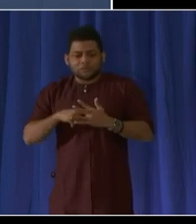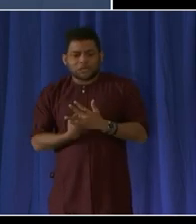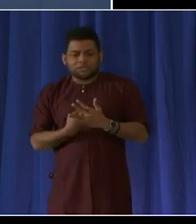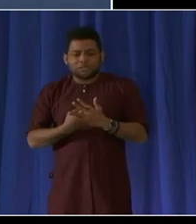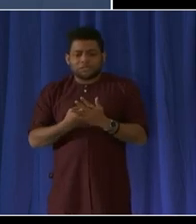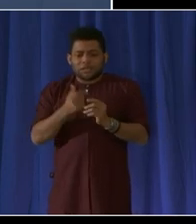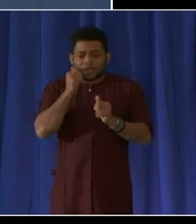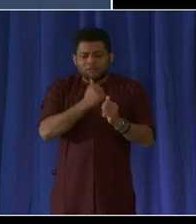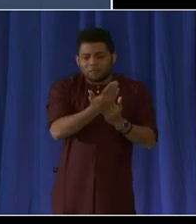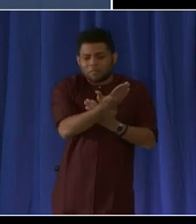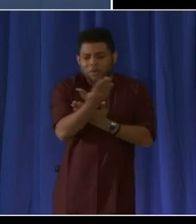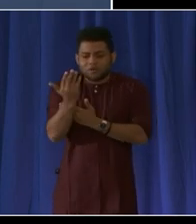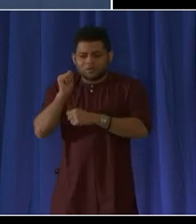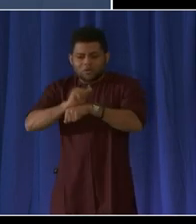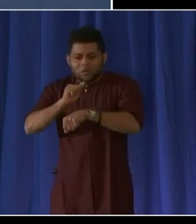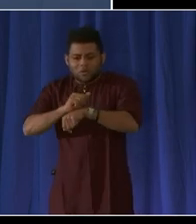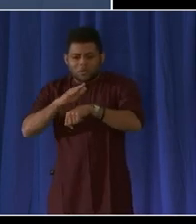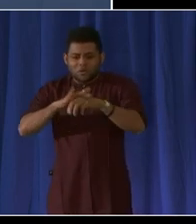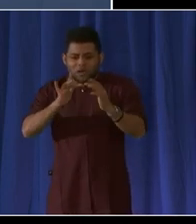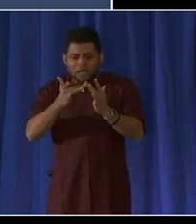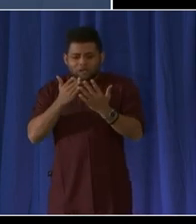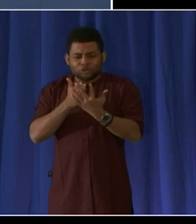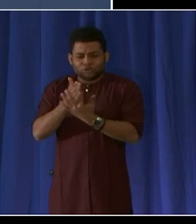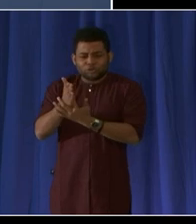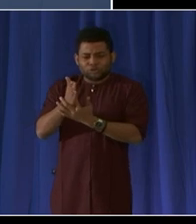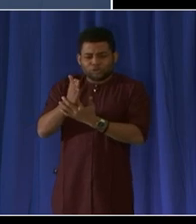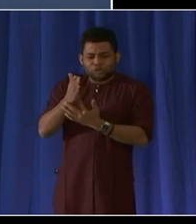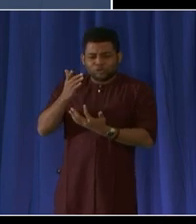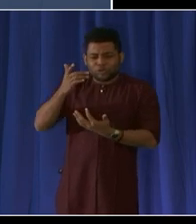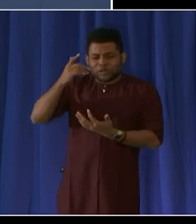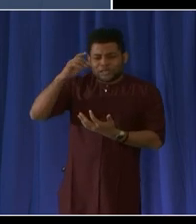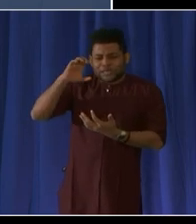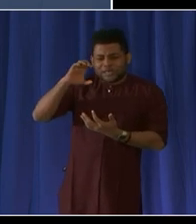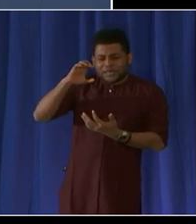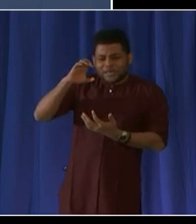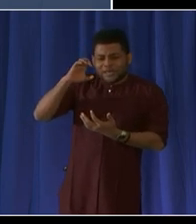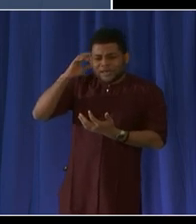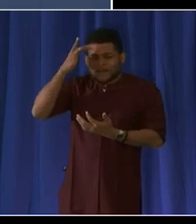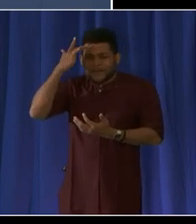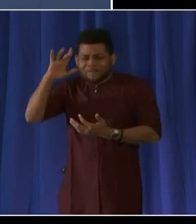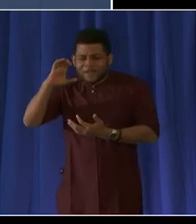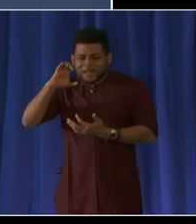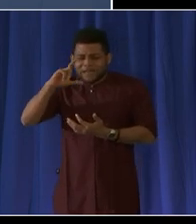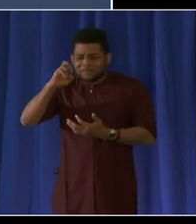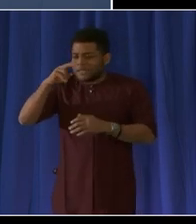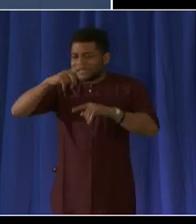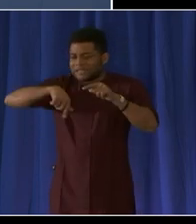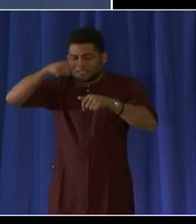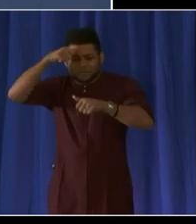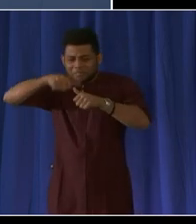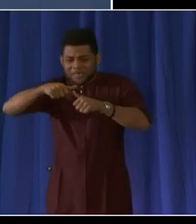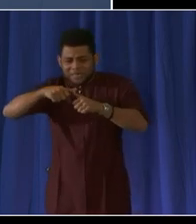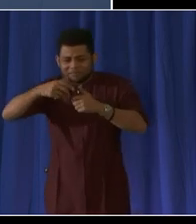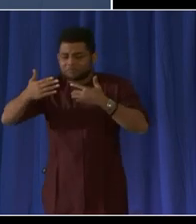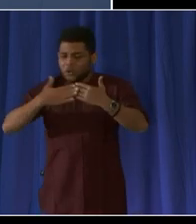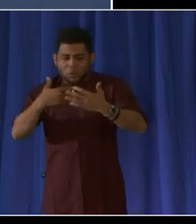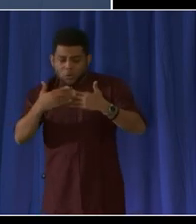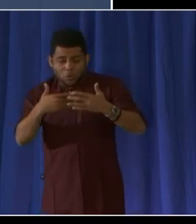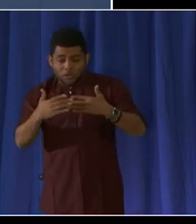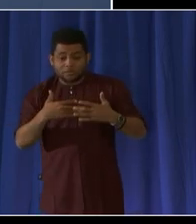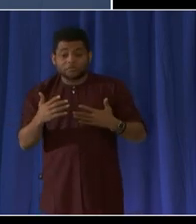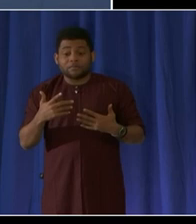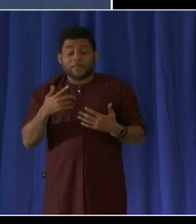she worked online through Clever, and I forgot the other app that she actually works through for her classwork. And so